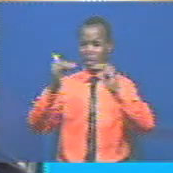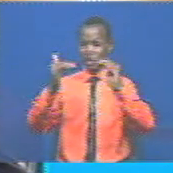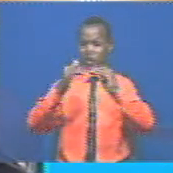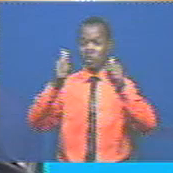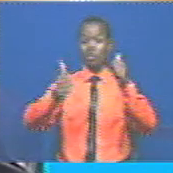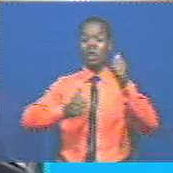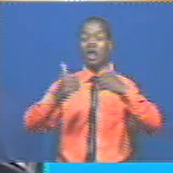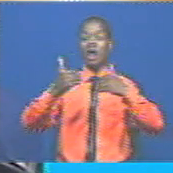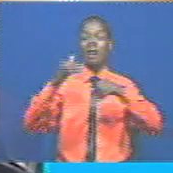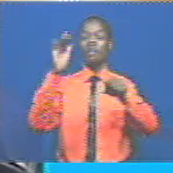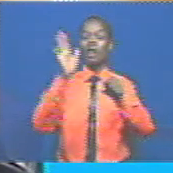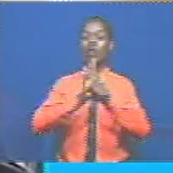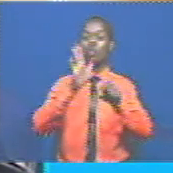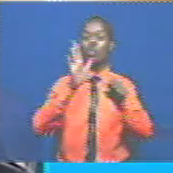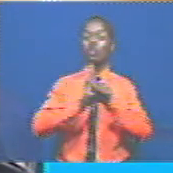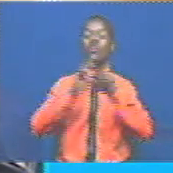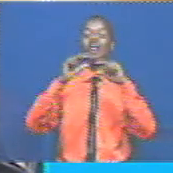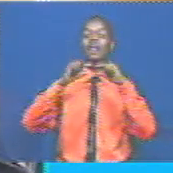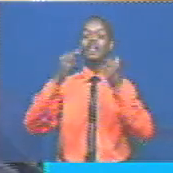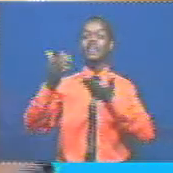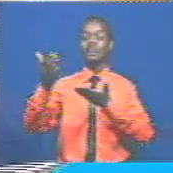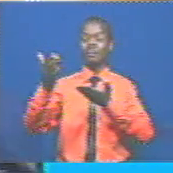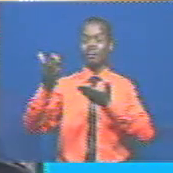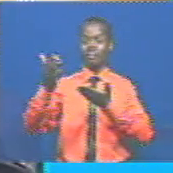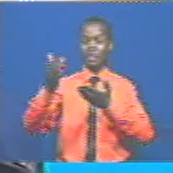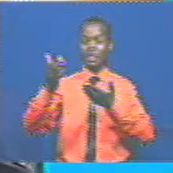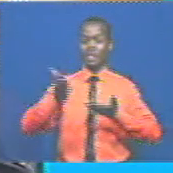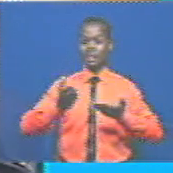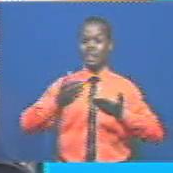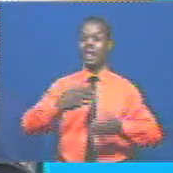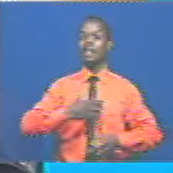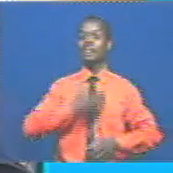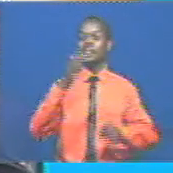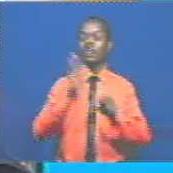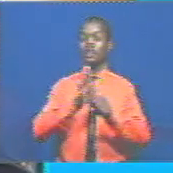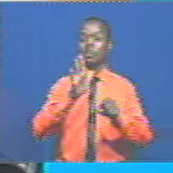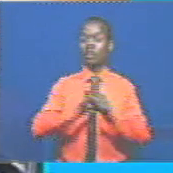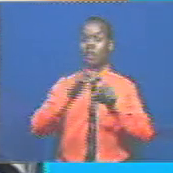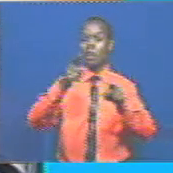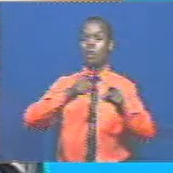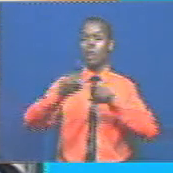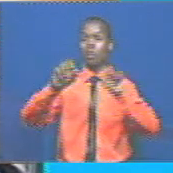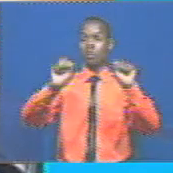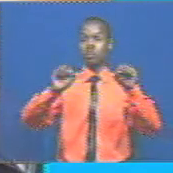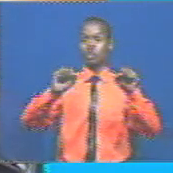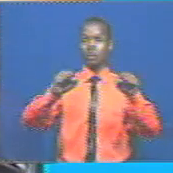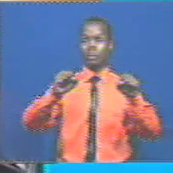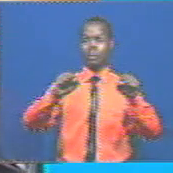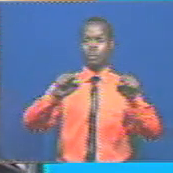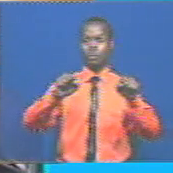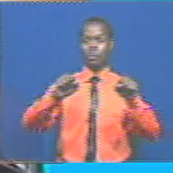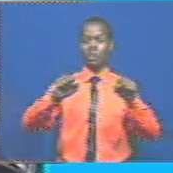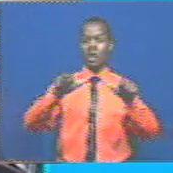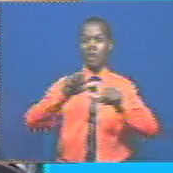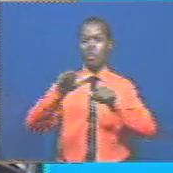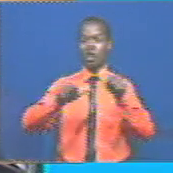having so many guests and also it will be a big boost for training but let's get back to the matter